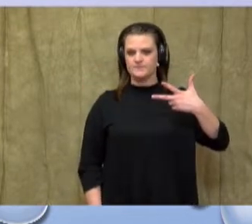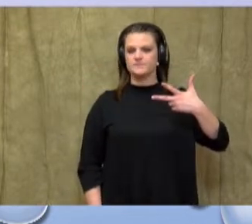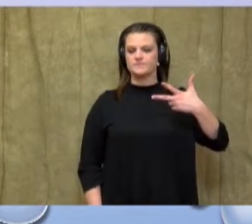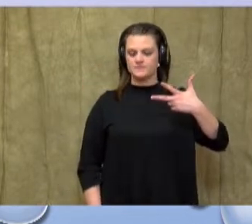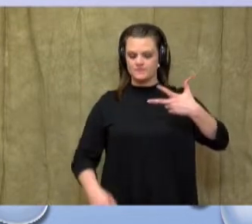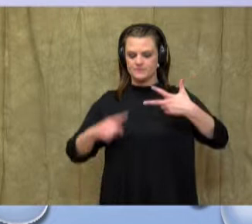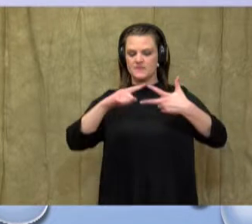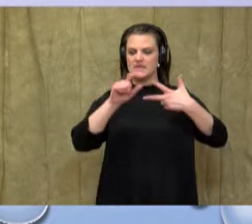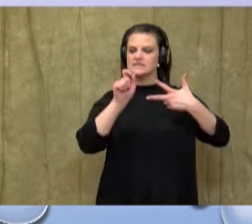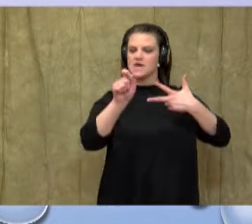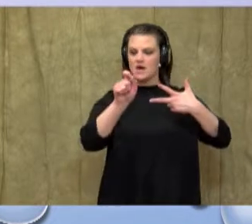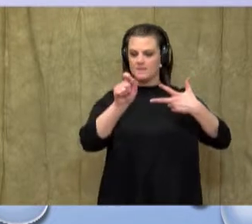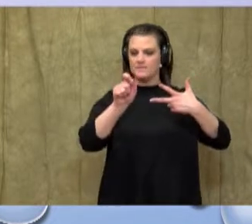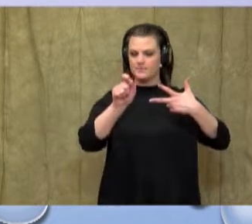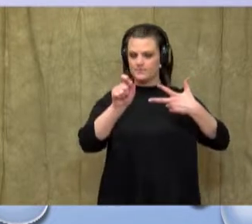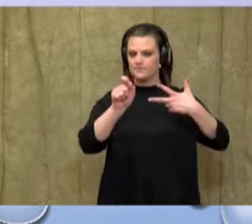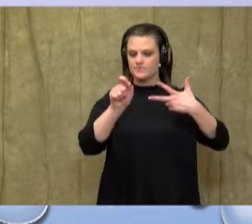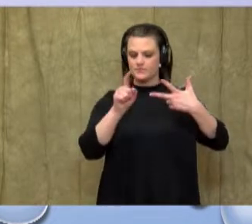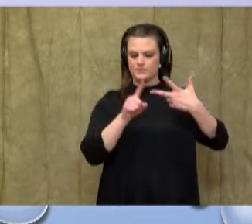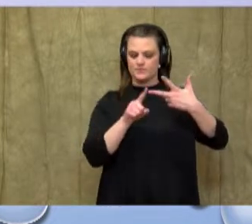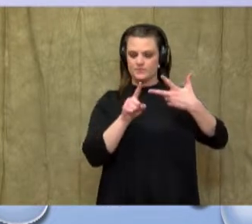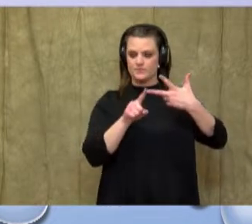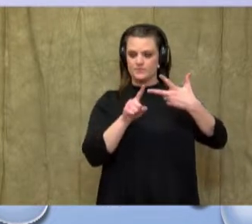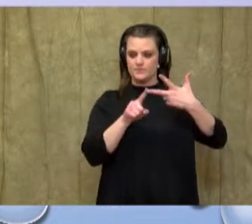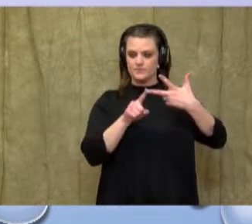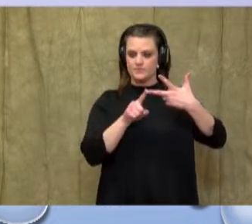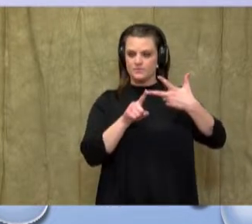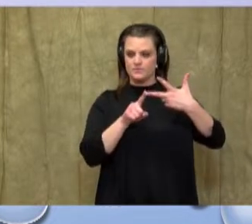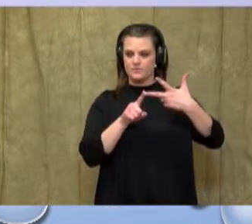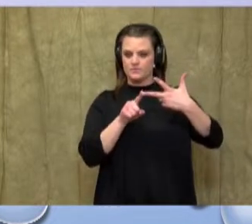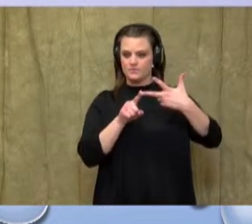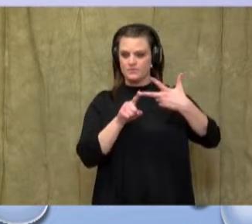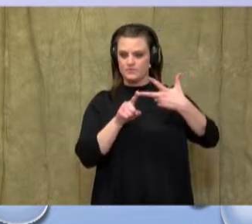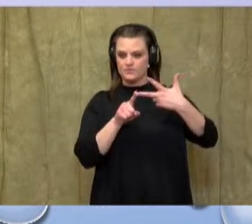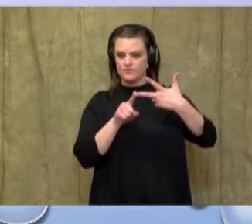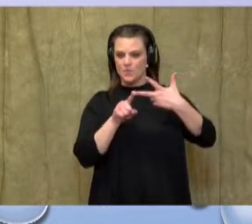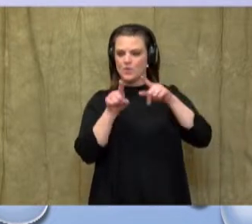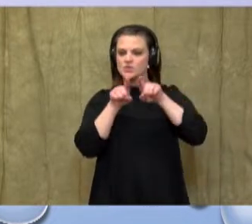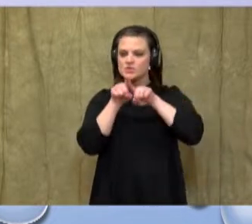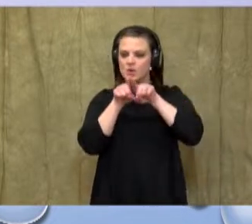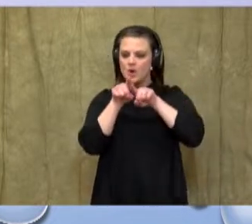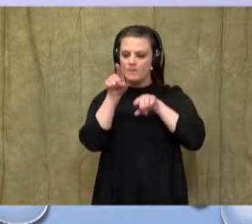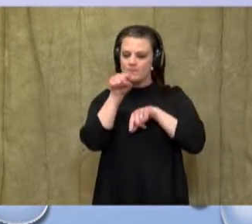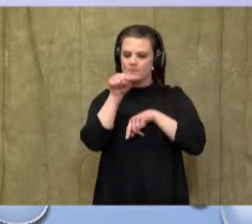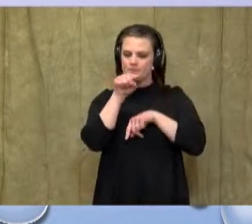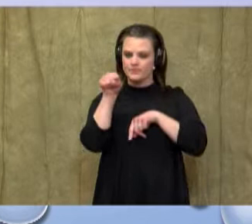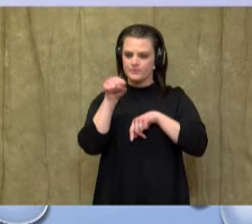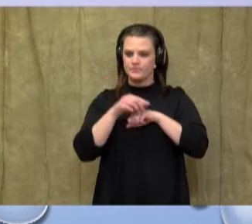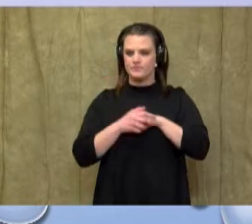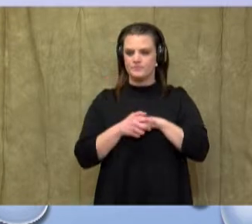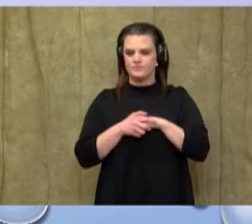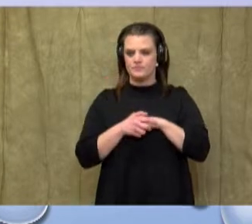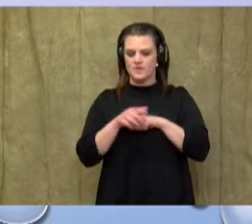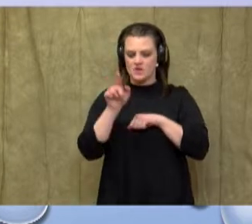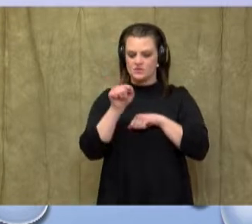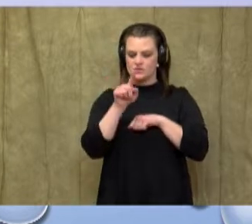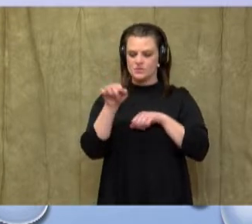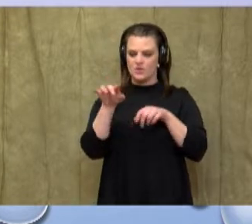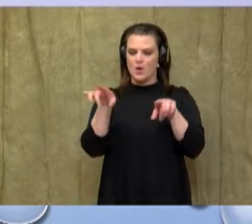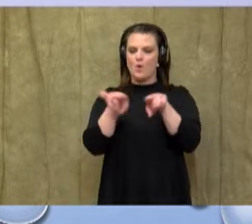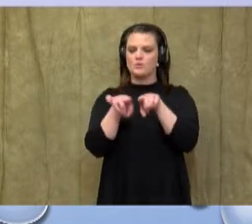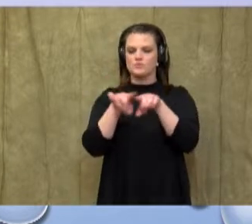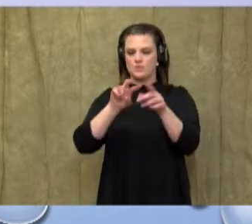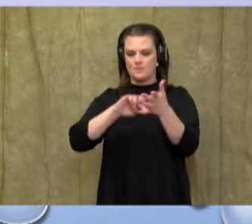You could have a dot, or I even sometimes put a little bitty star. That star also means